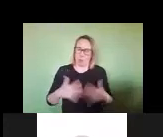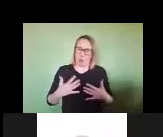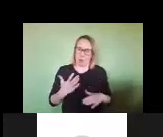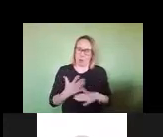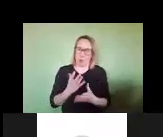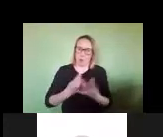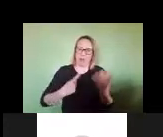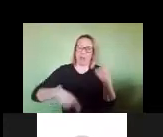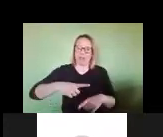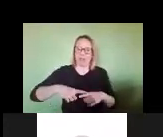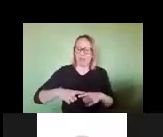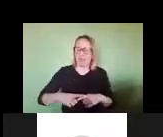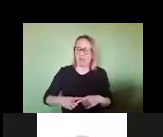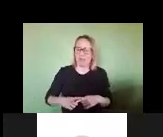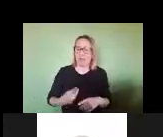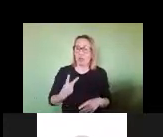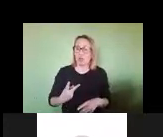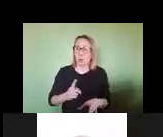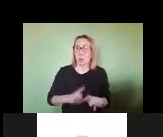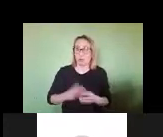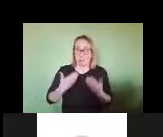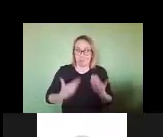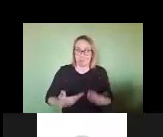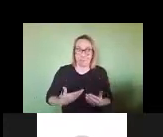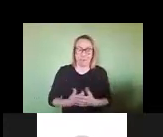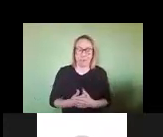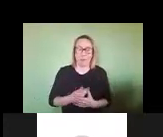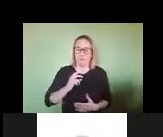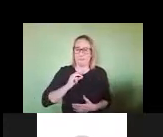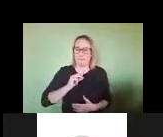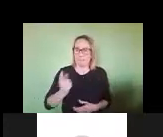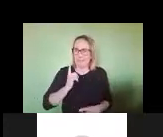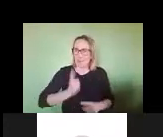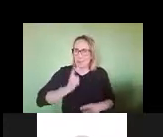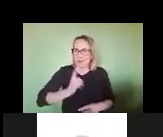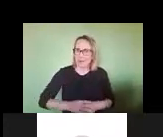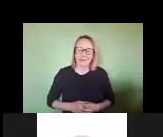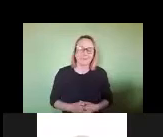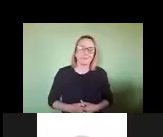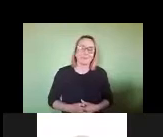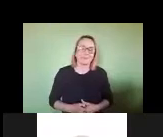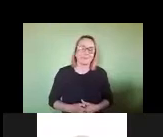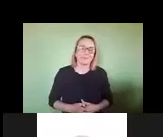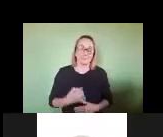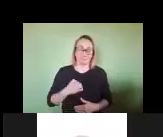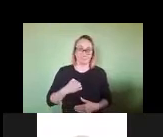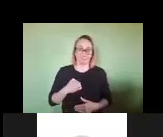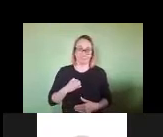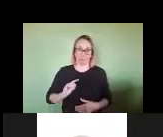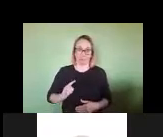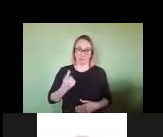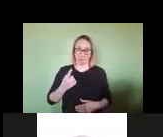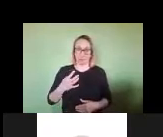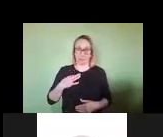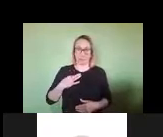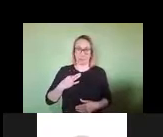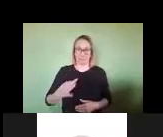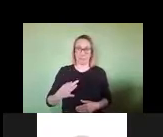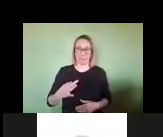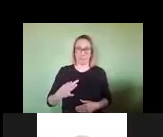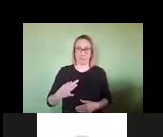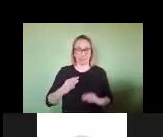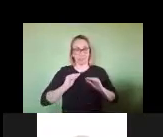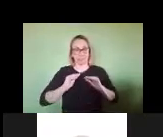Neighbourhood Networks over the last 2 years now, which has gone very quickly. When I was first invited to